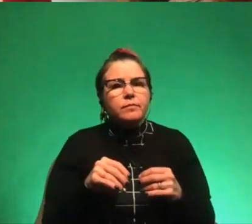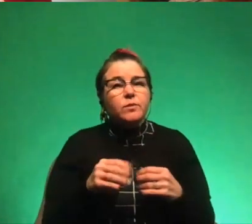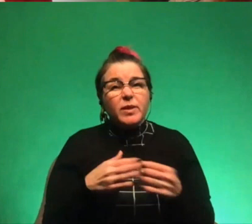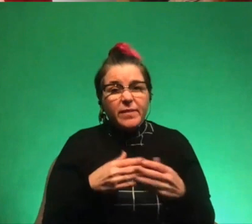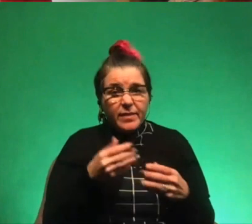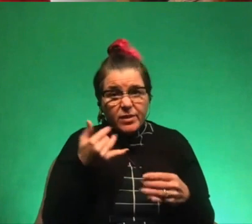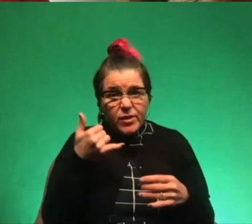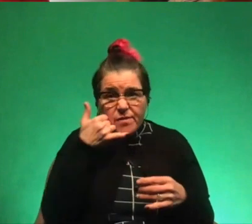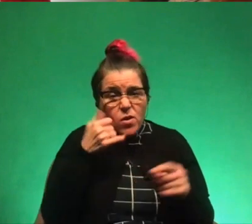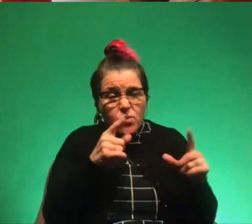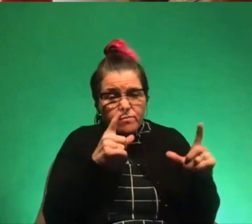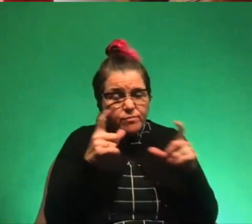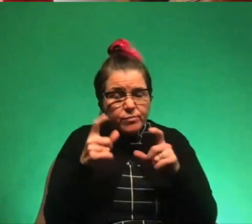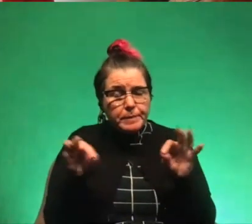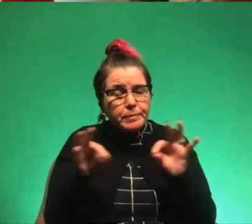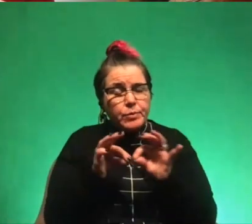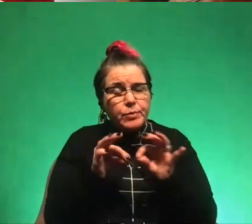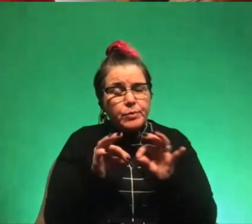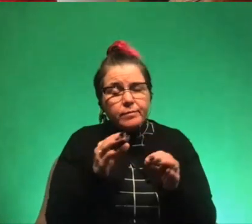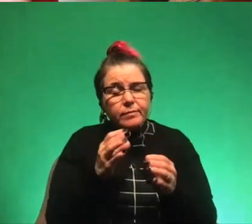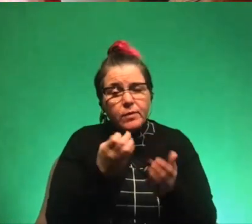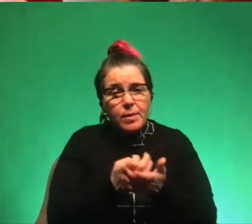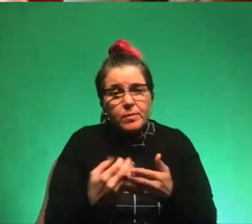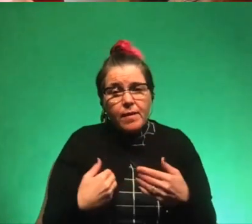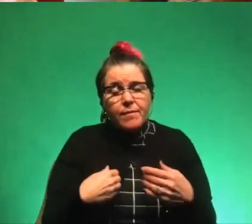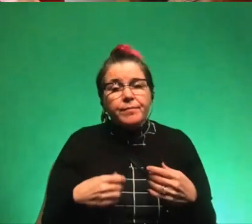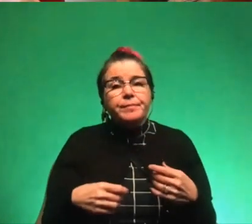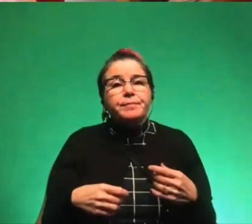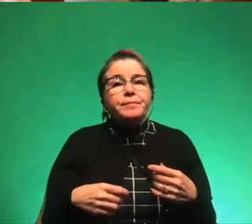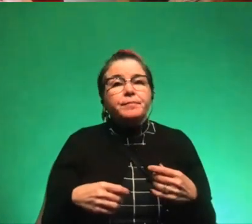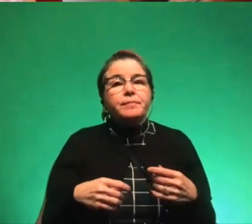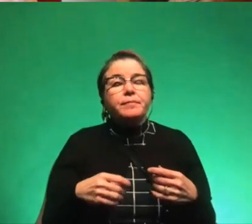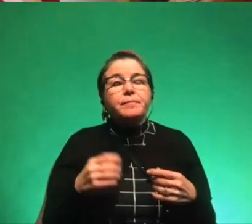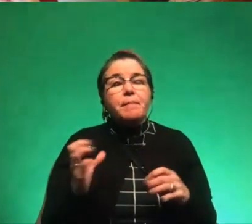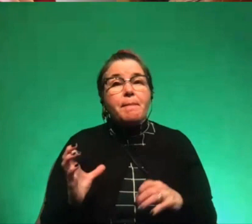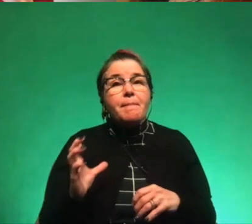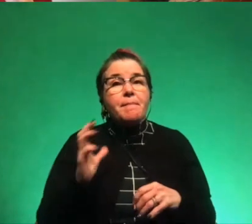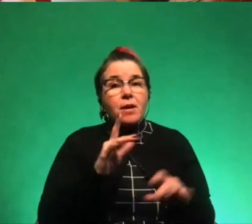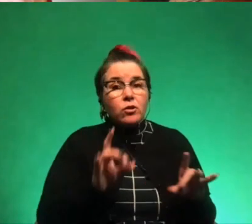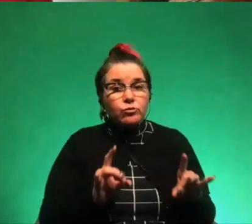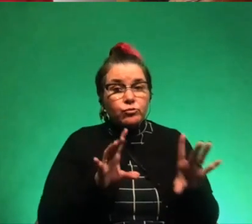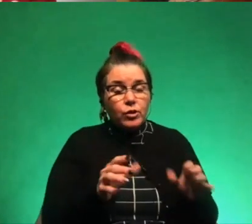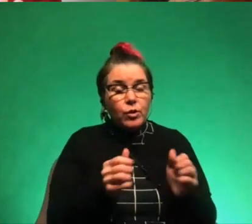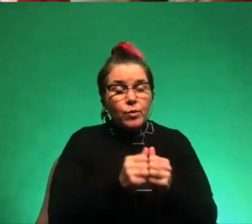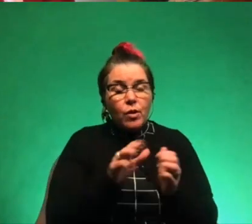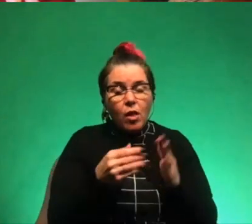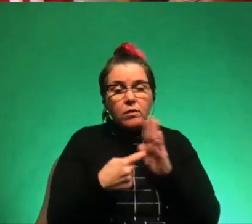really important piece of equipment to have. When we're like back in Australia with all our samples, the